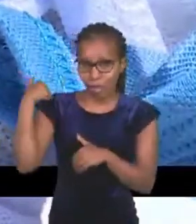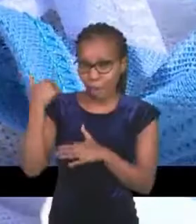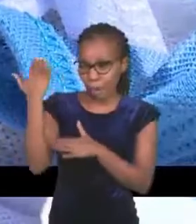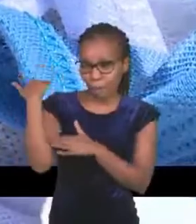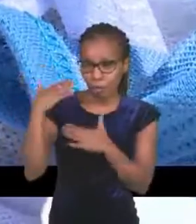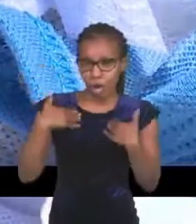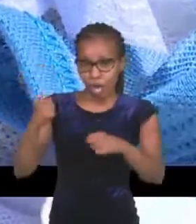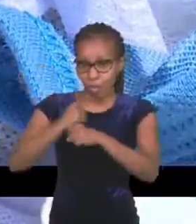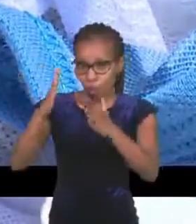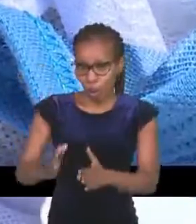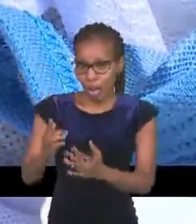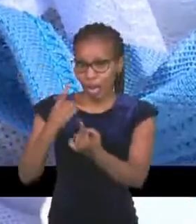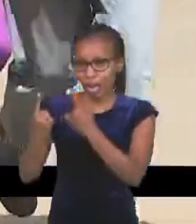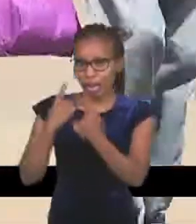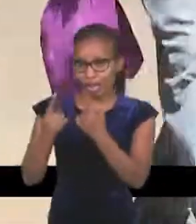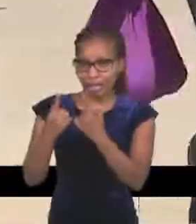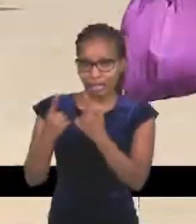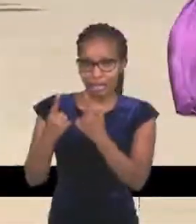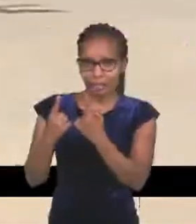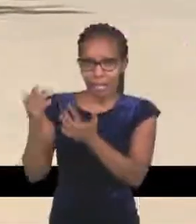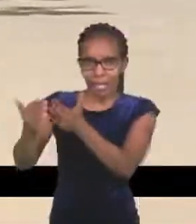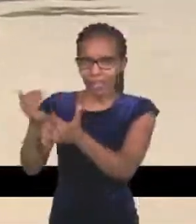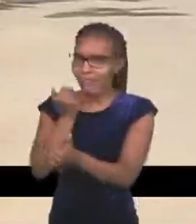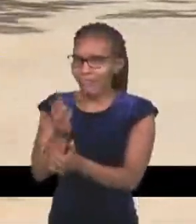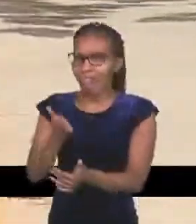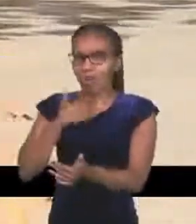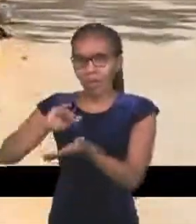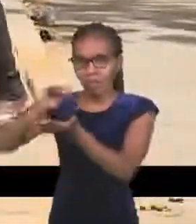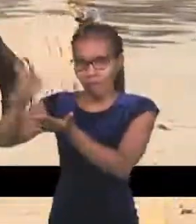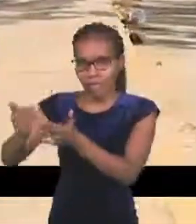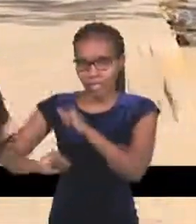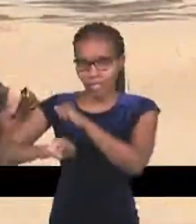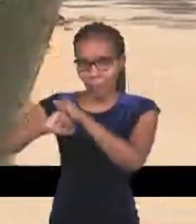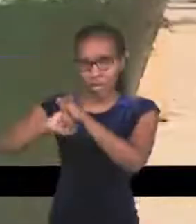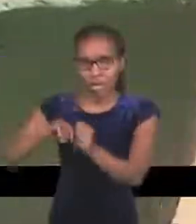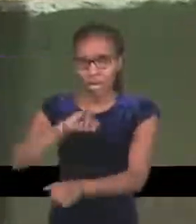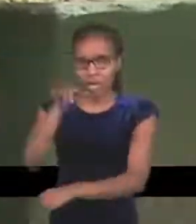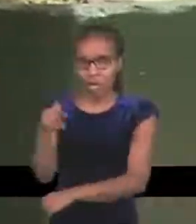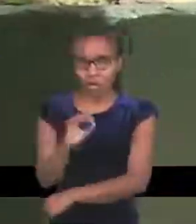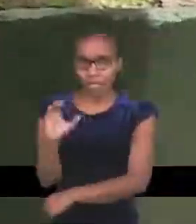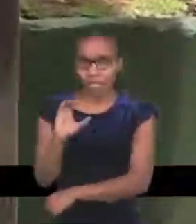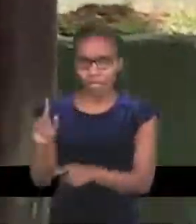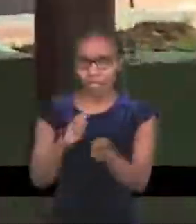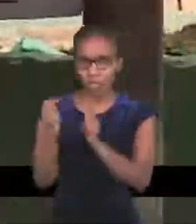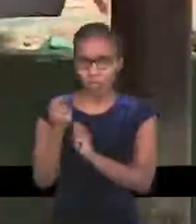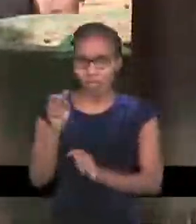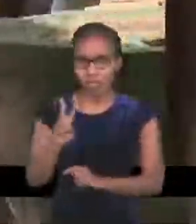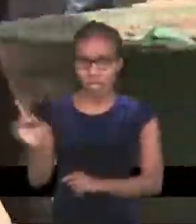health workers say they have not been spared and now want a logistical support. Joel Chacha, Switch TV, Nairobi.